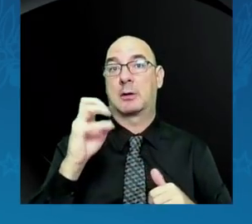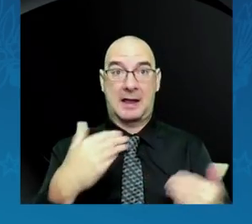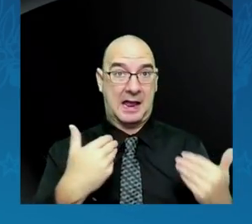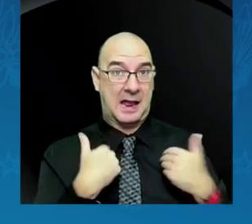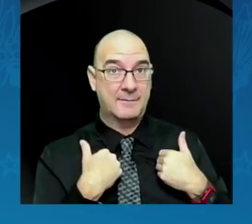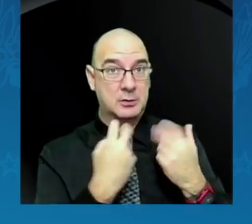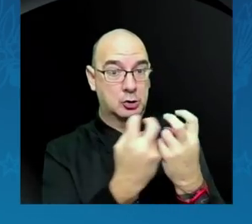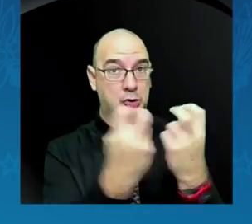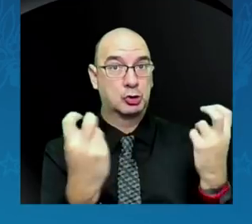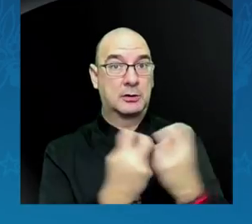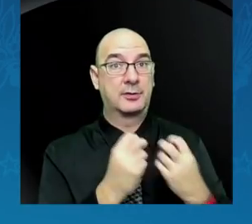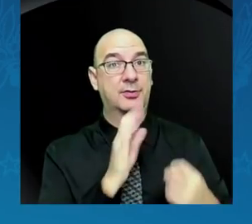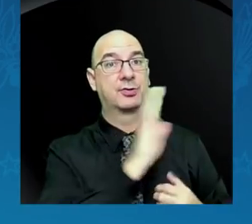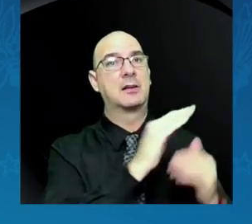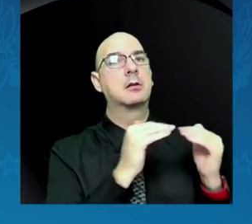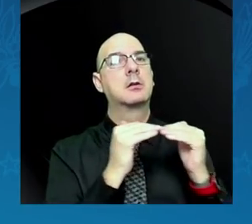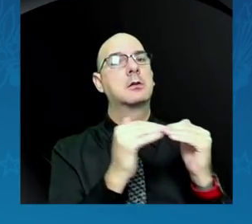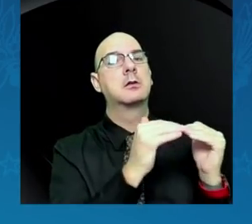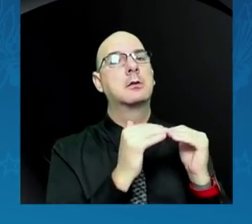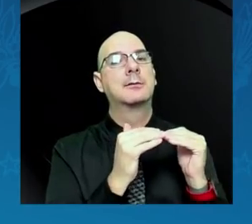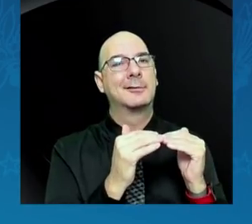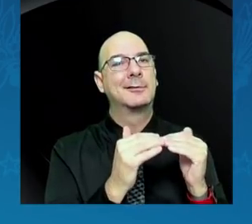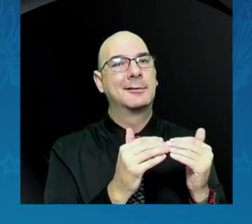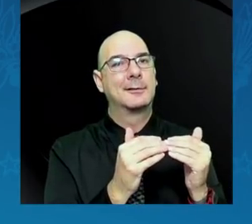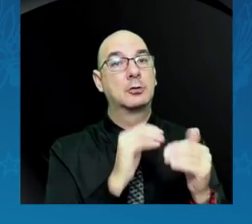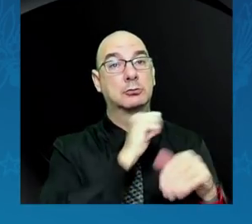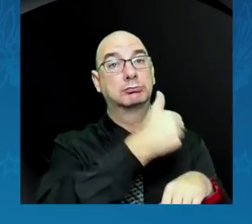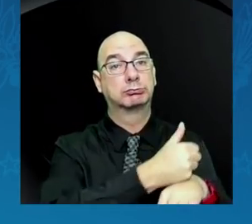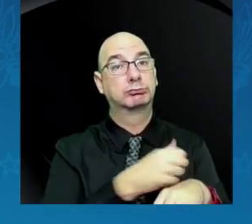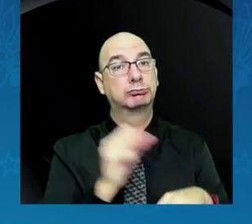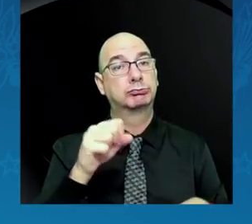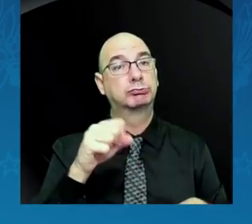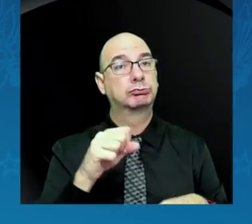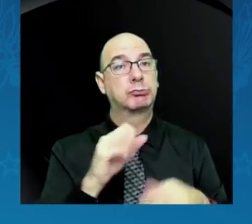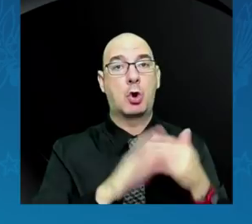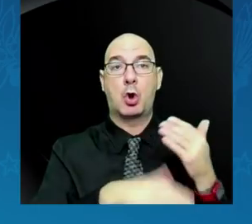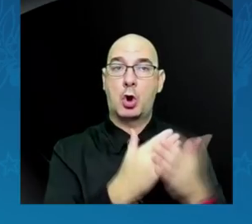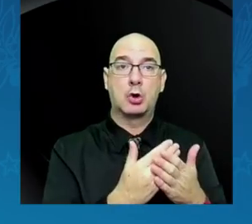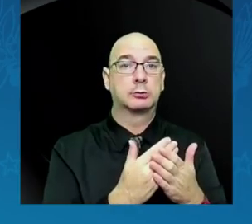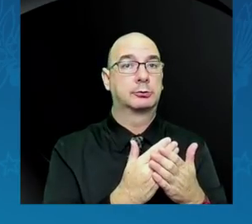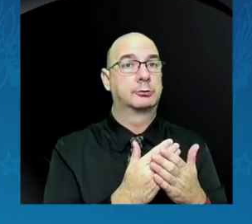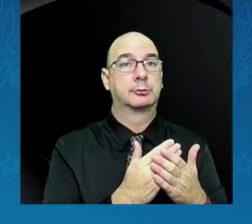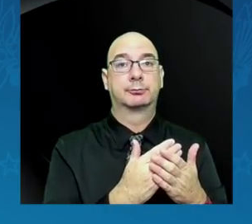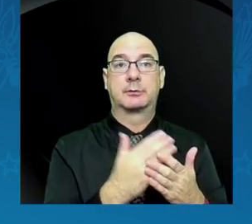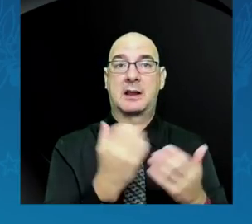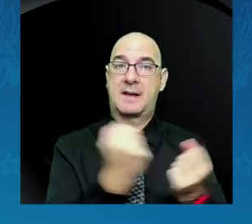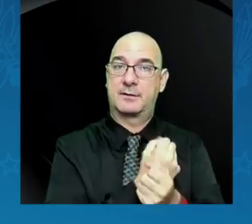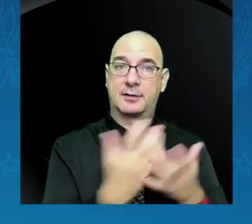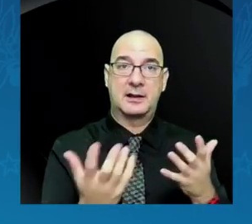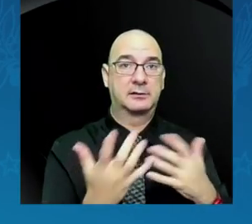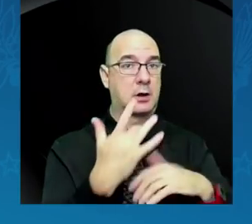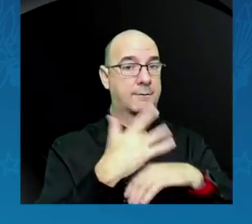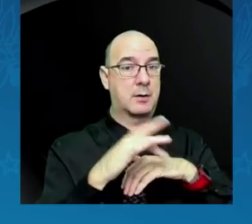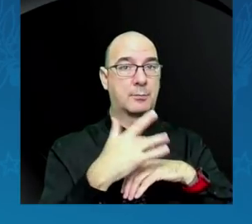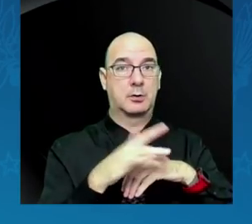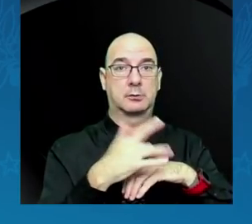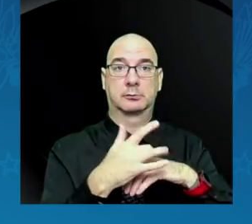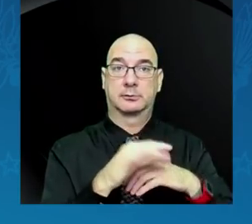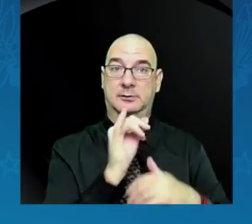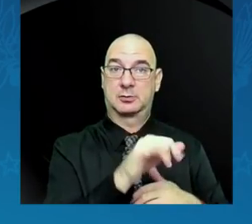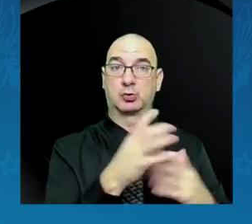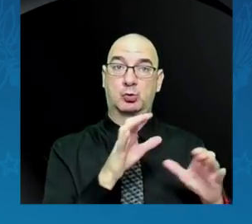place all of the safeguards that are available to do that. For example, over the years, there has been talk